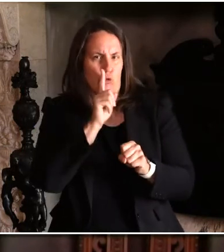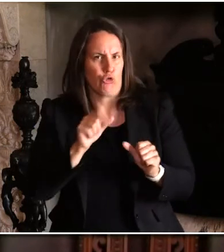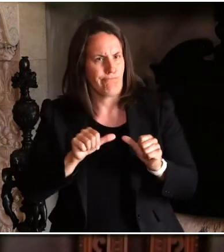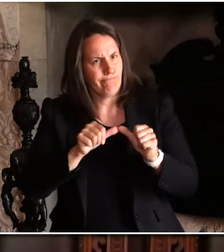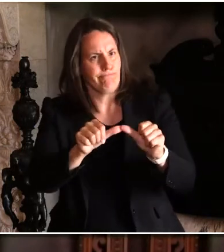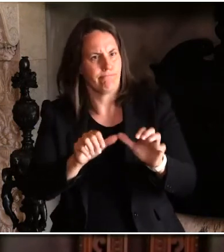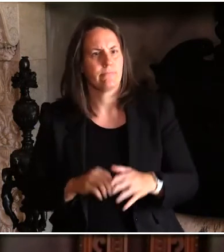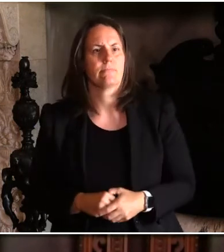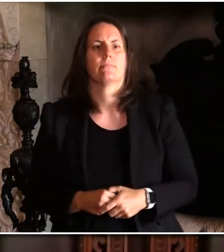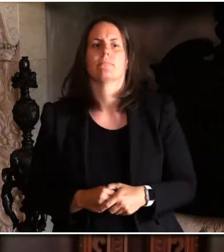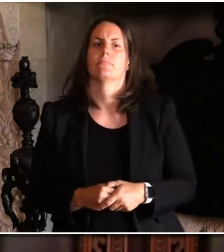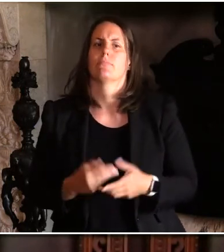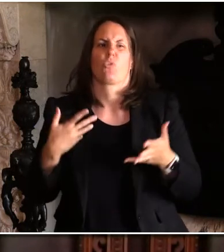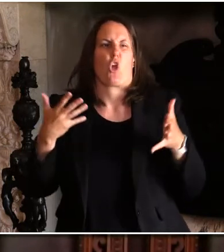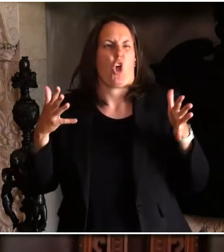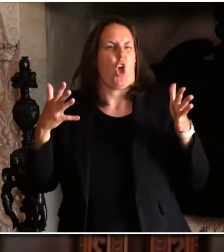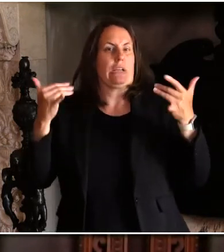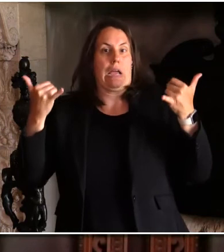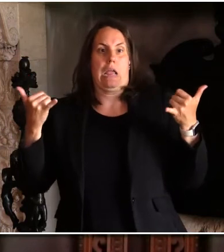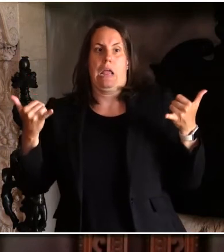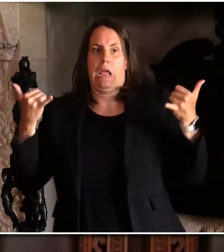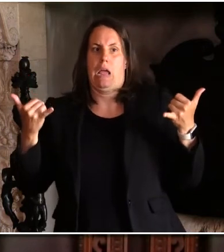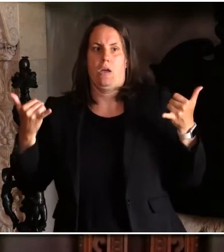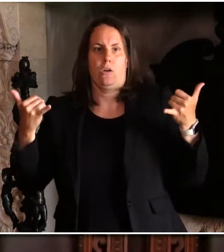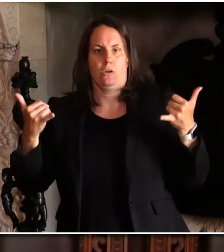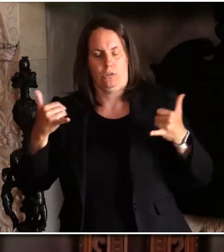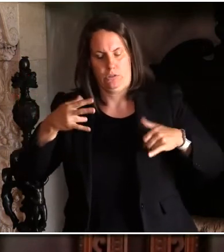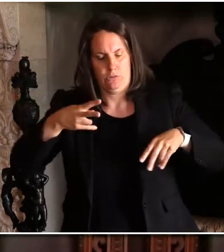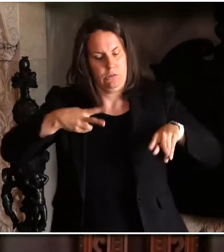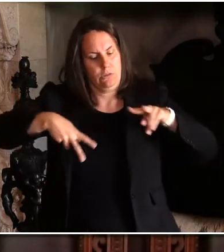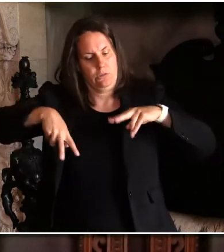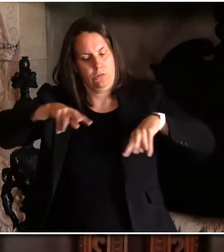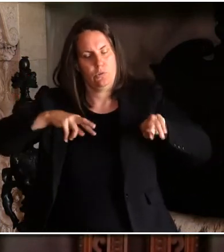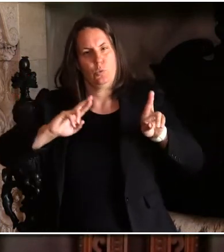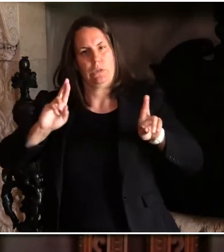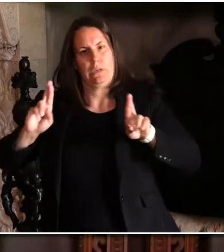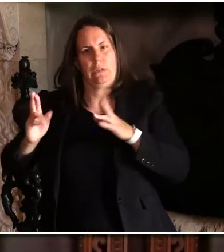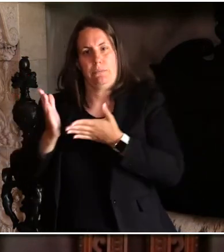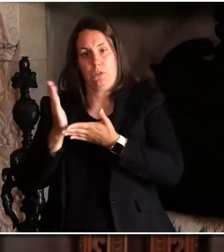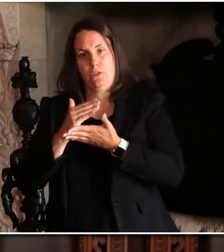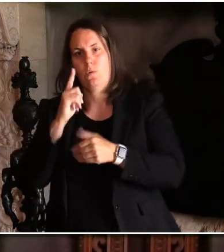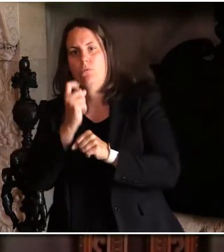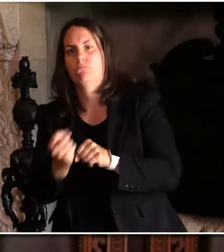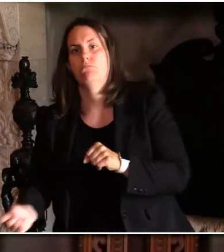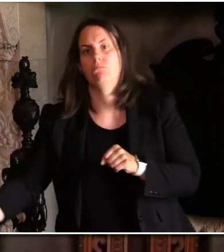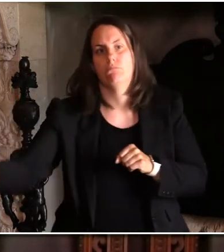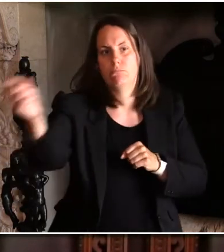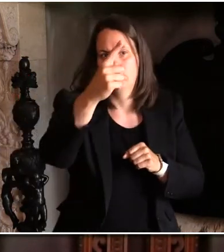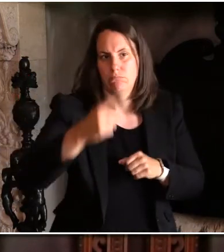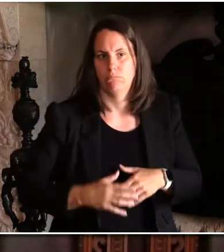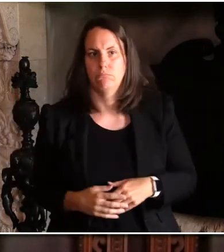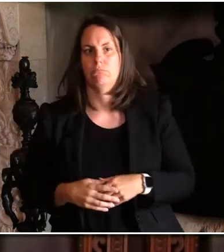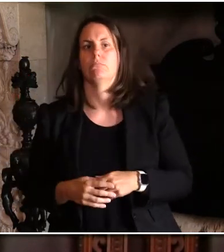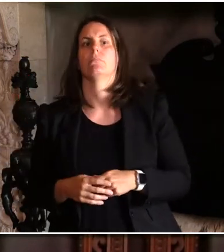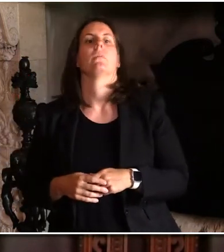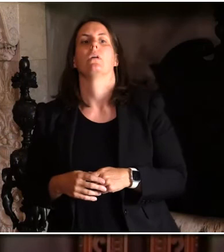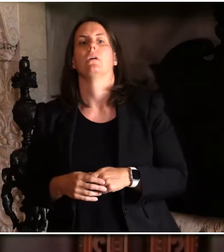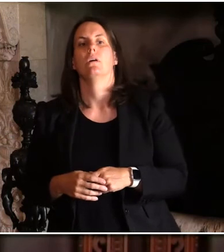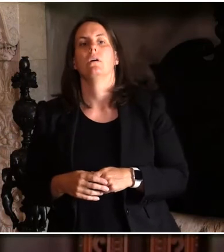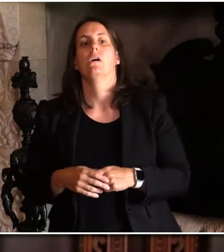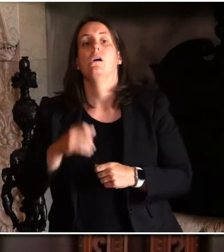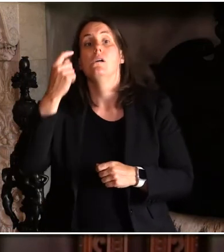of reviewing next year's budget to see where we can find areas to cut so that school districts